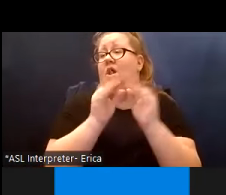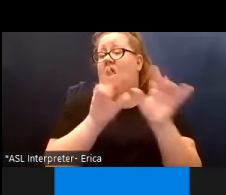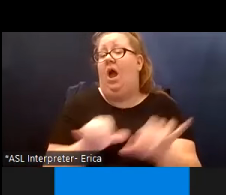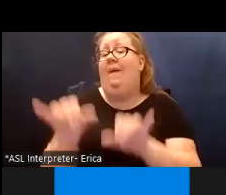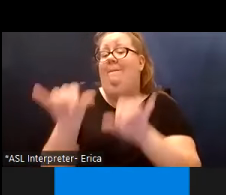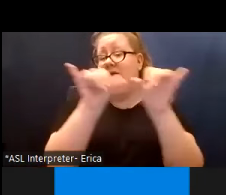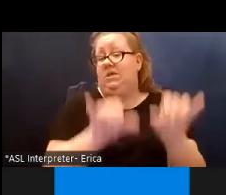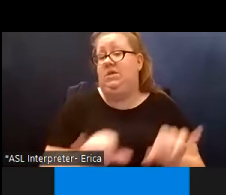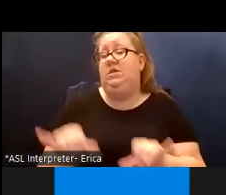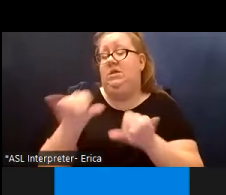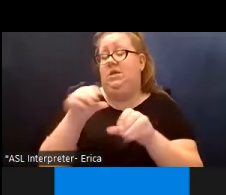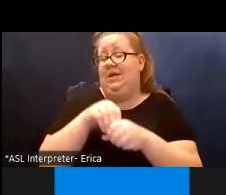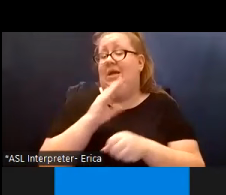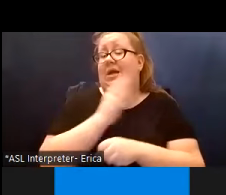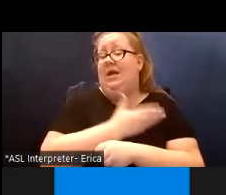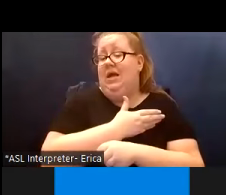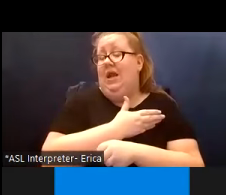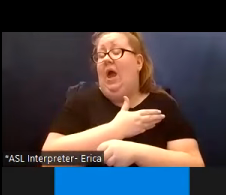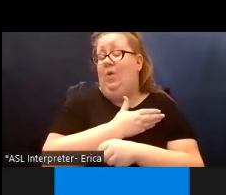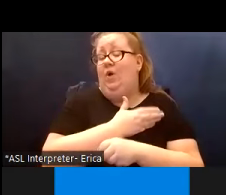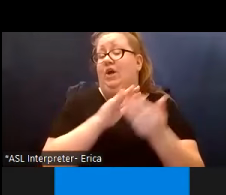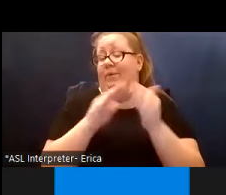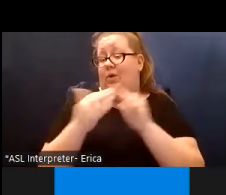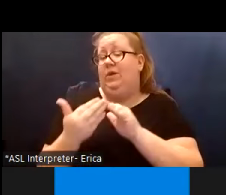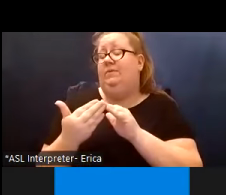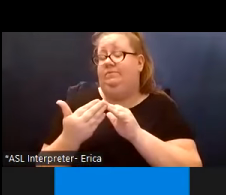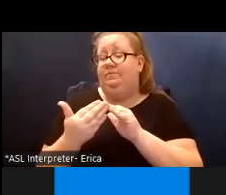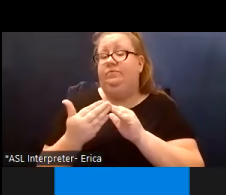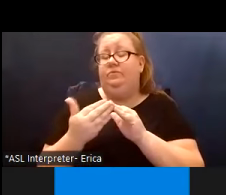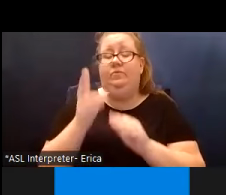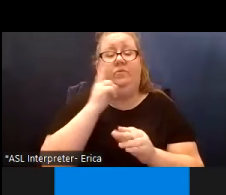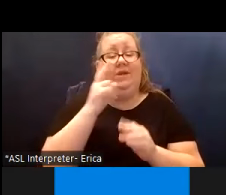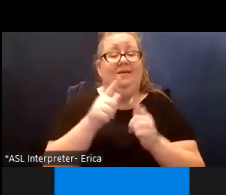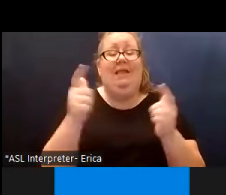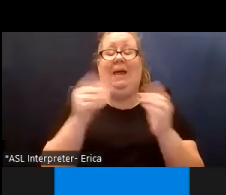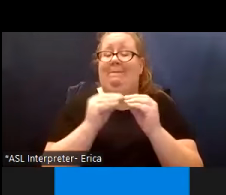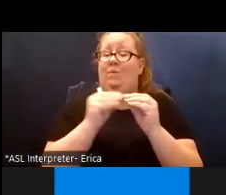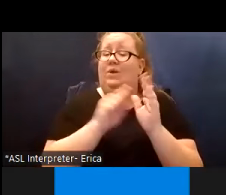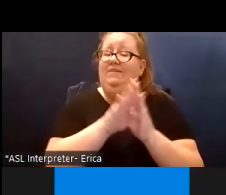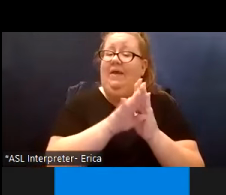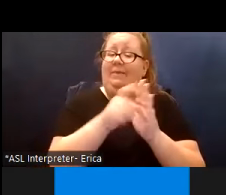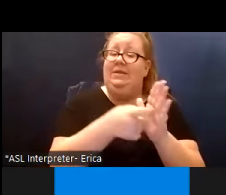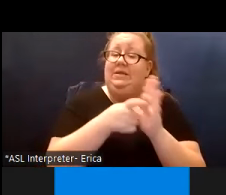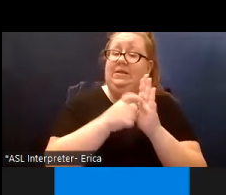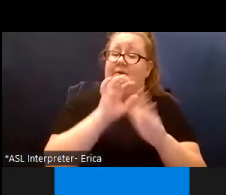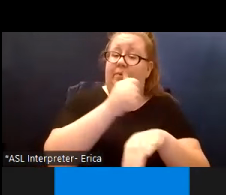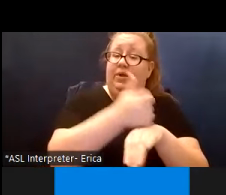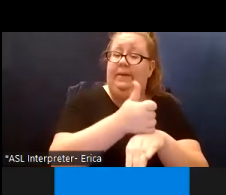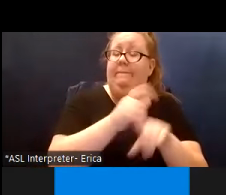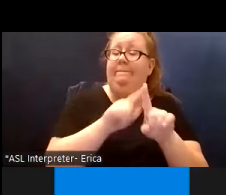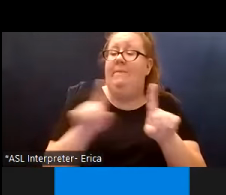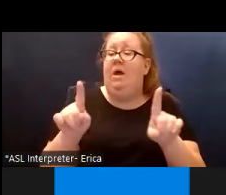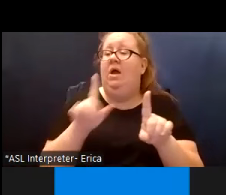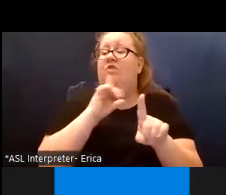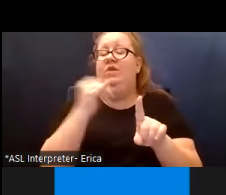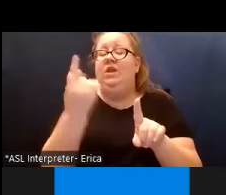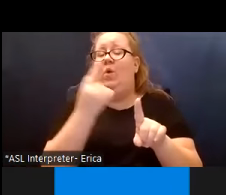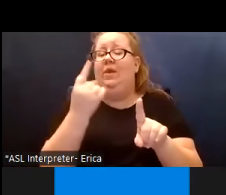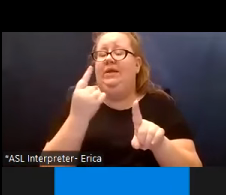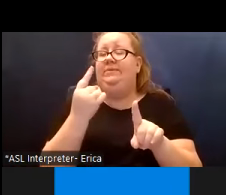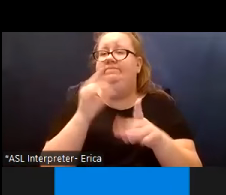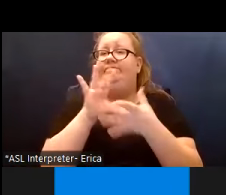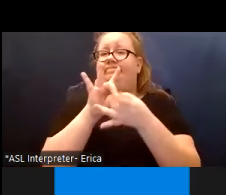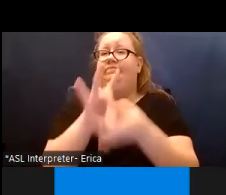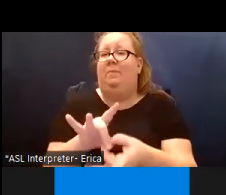in our communities. We're going to see a lot more developments having to put it, but it really only applies